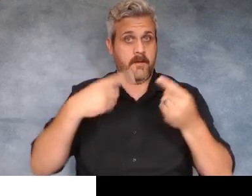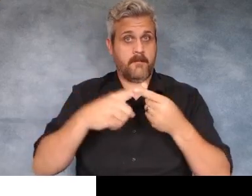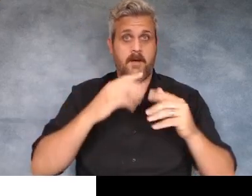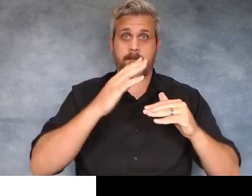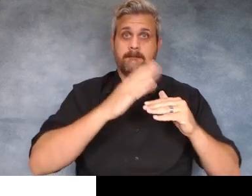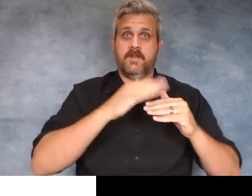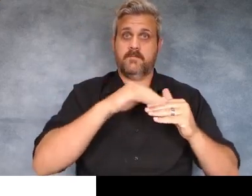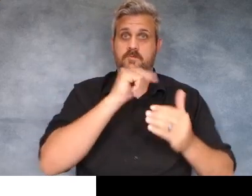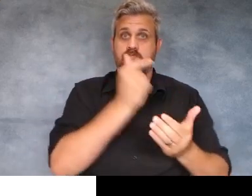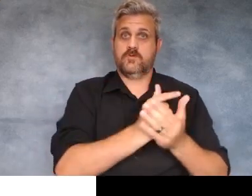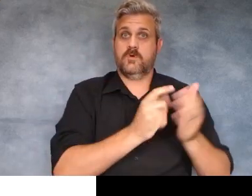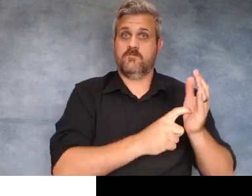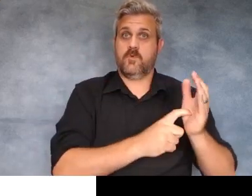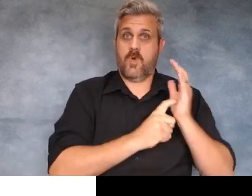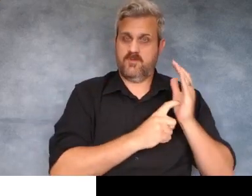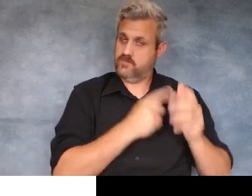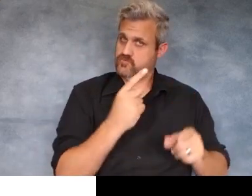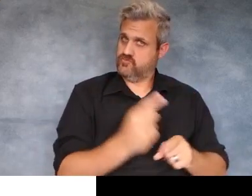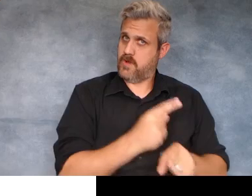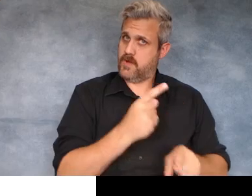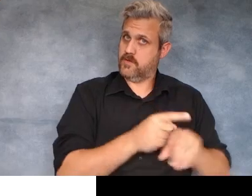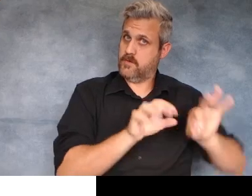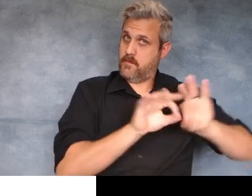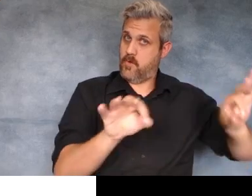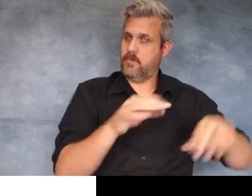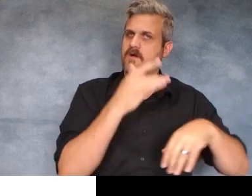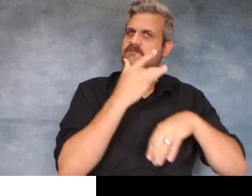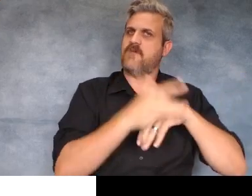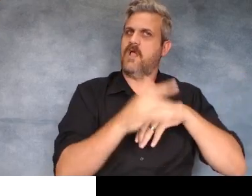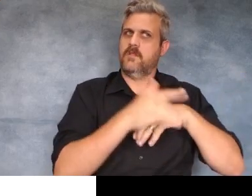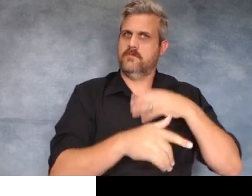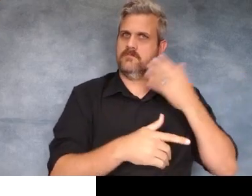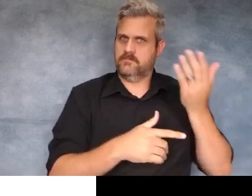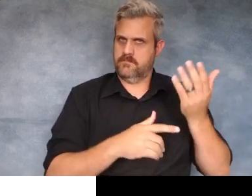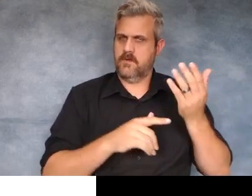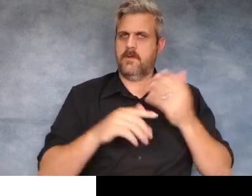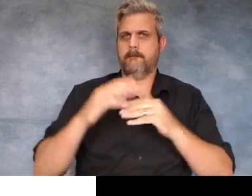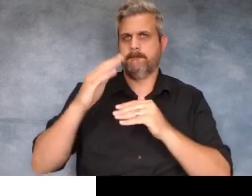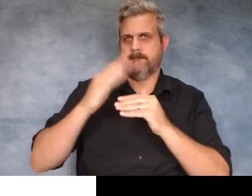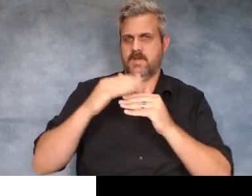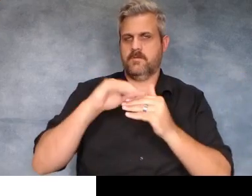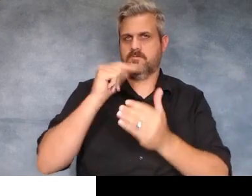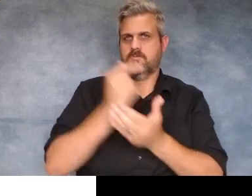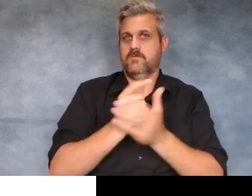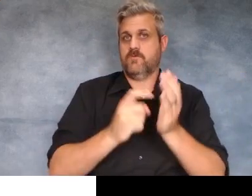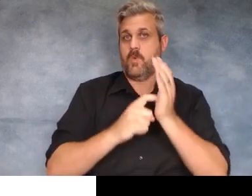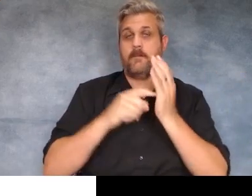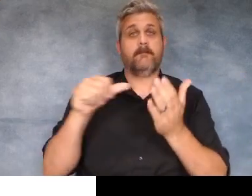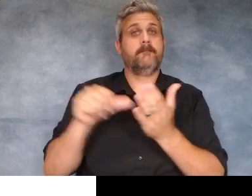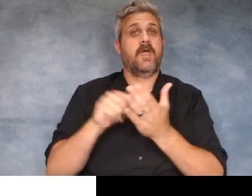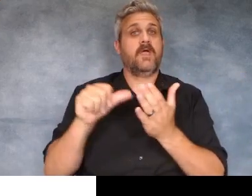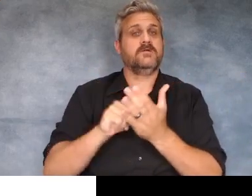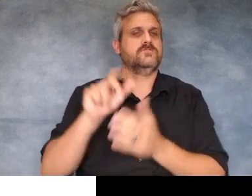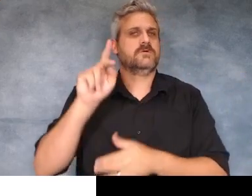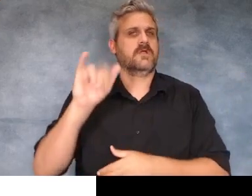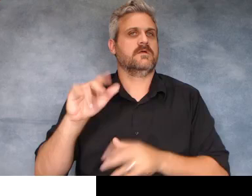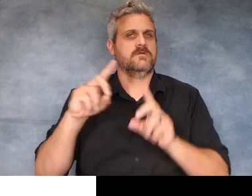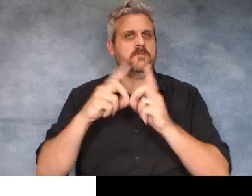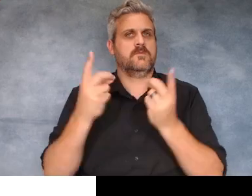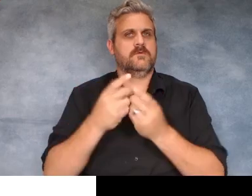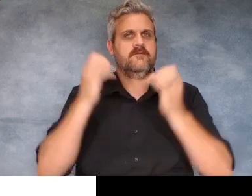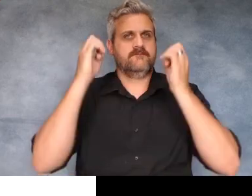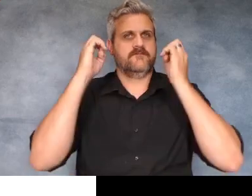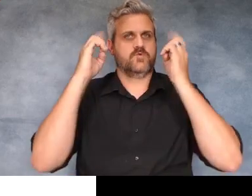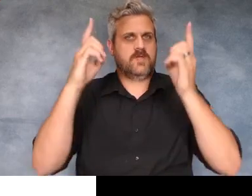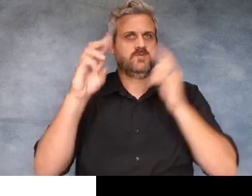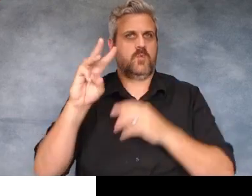graduation requirements for a regular high school diploma is available on the minimum graduation requirements page of the Kentucky Department of